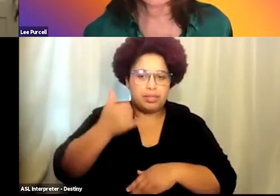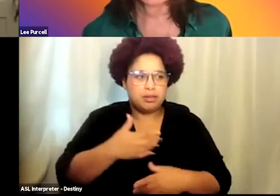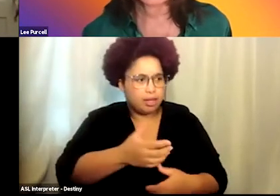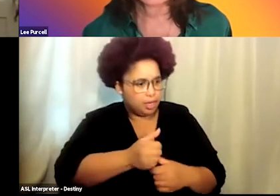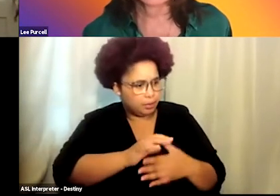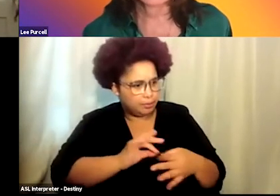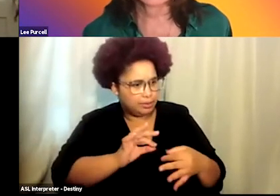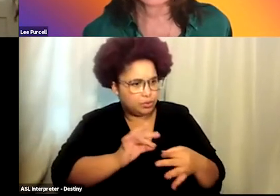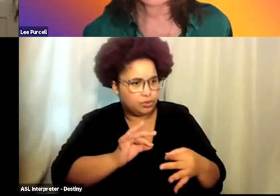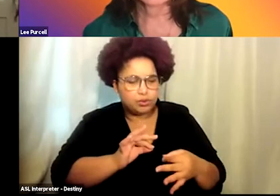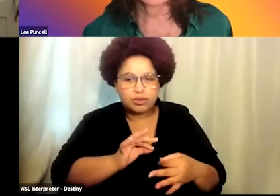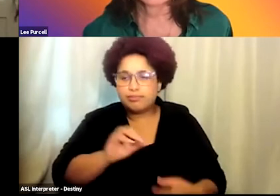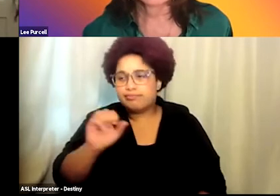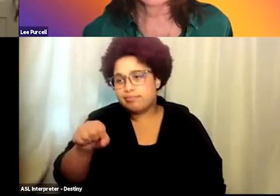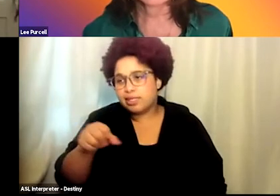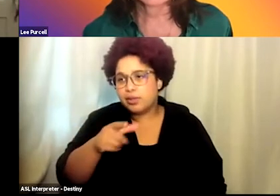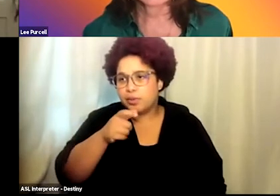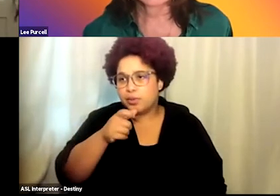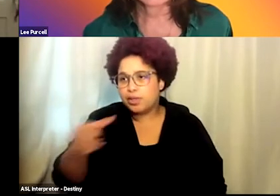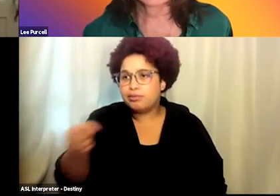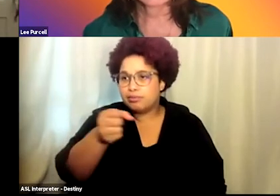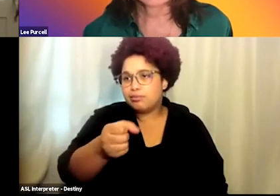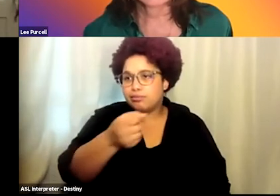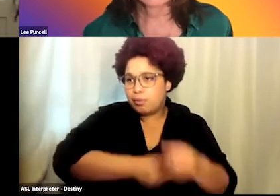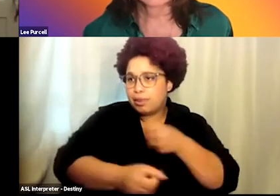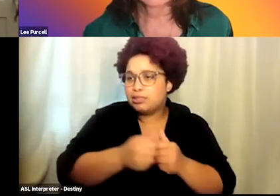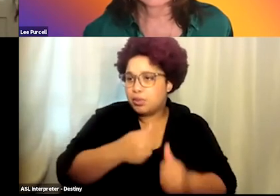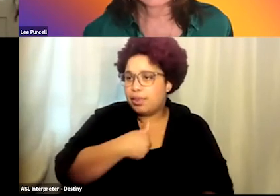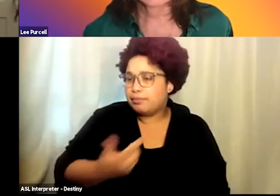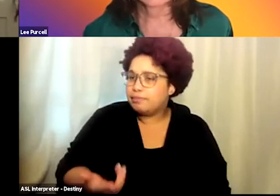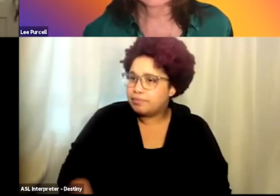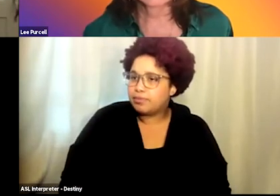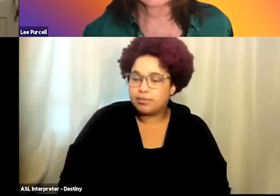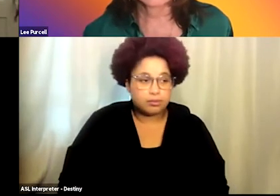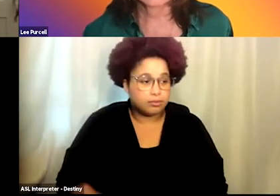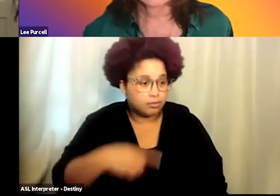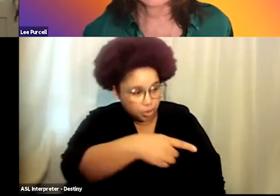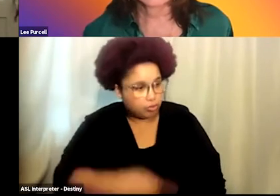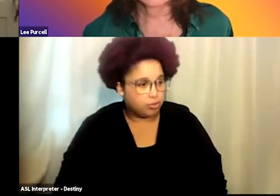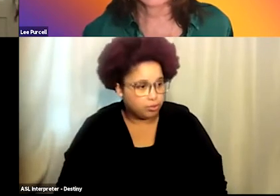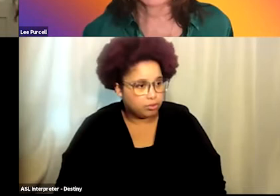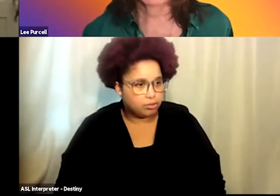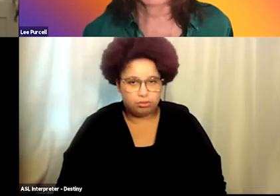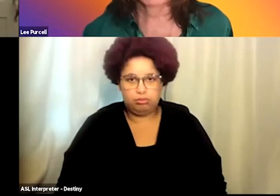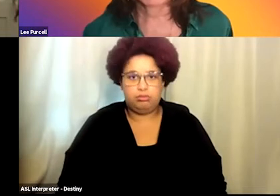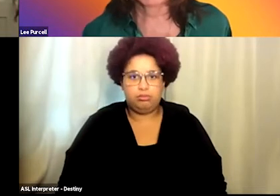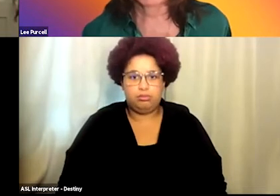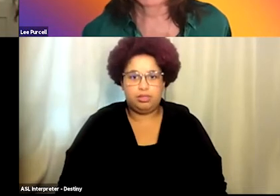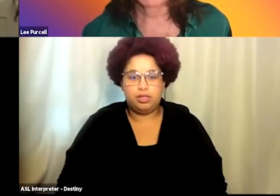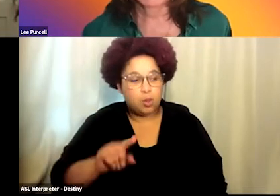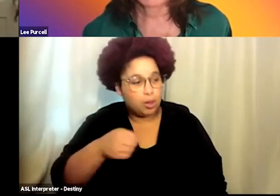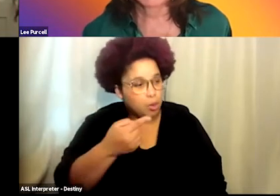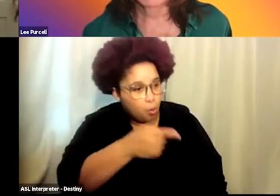your message. And I said, yeah, who are you casting in my role? And he said, you. There's only